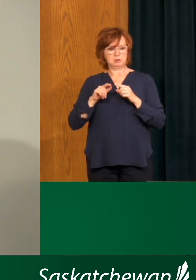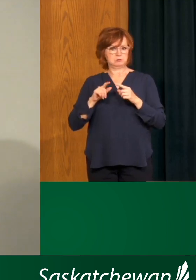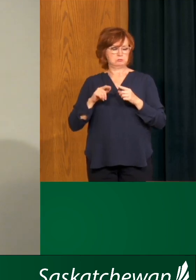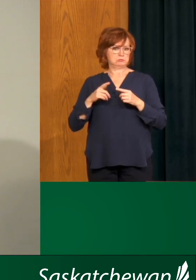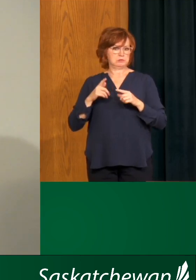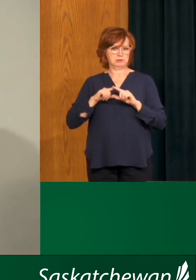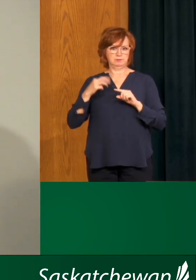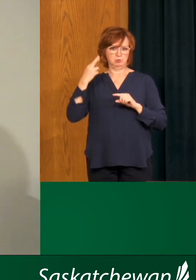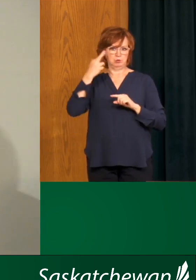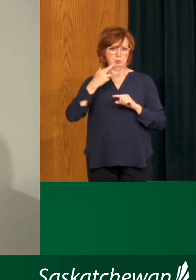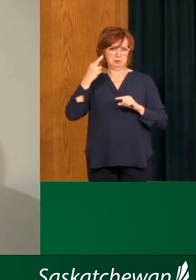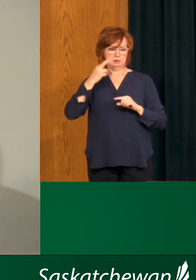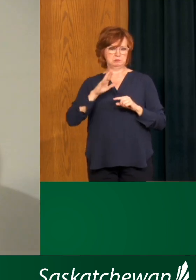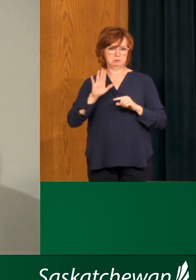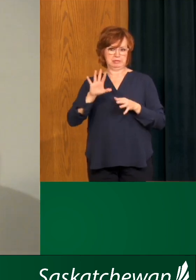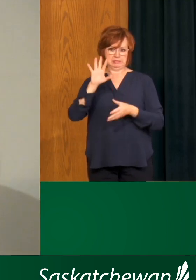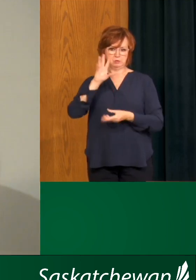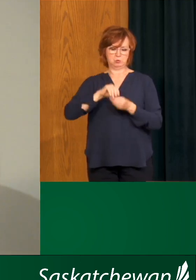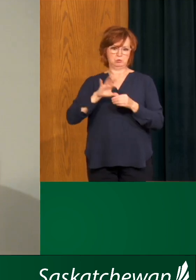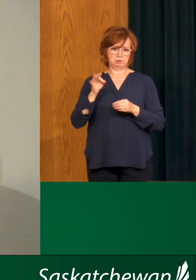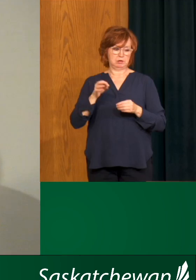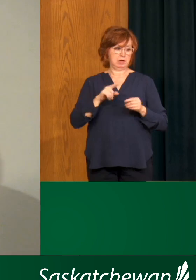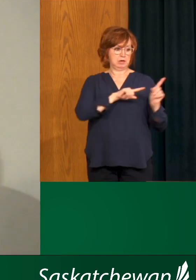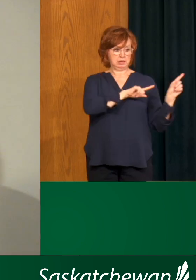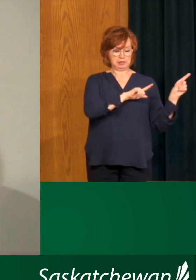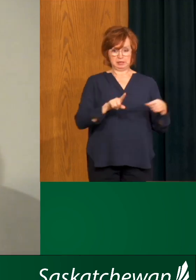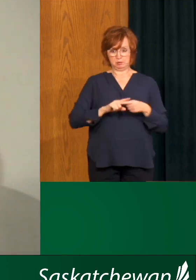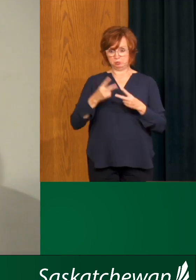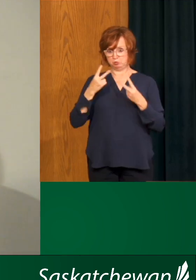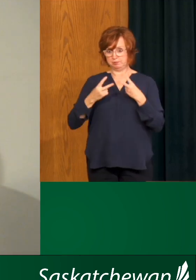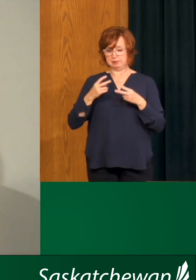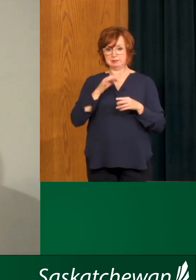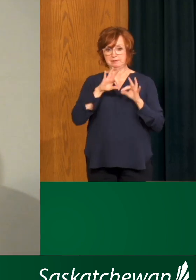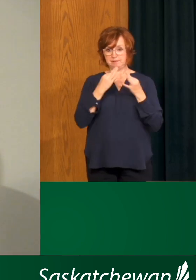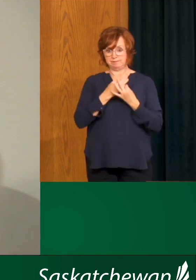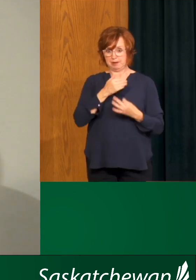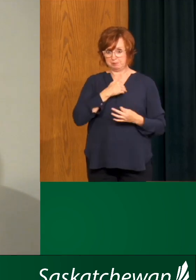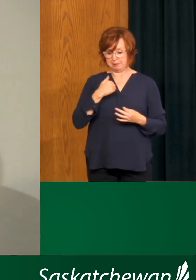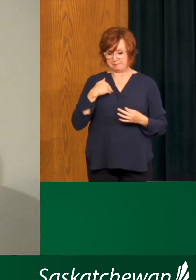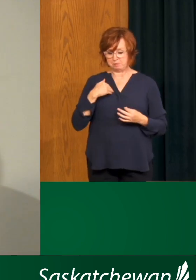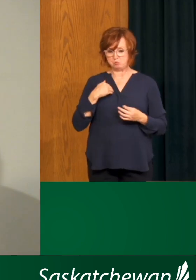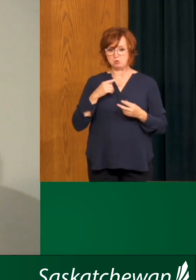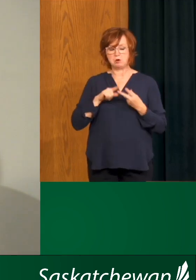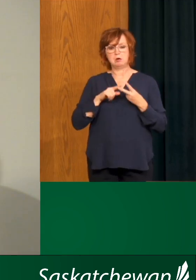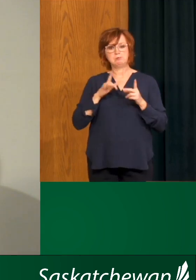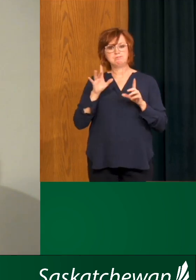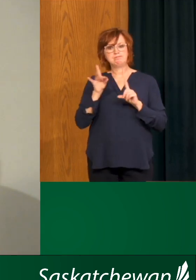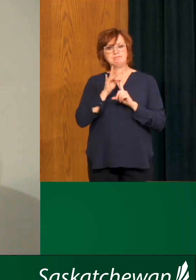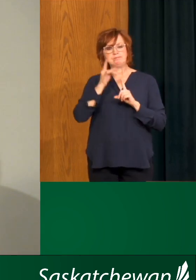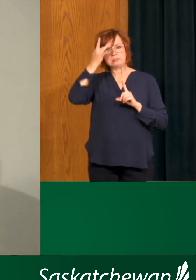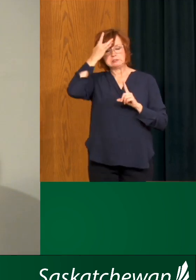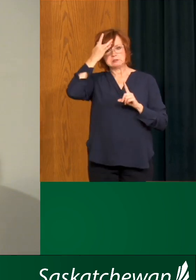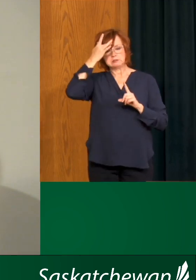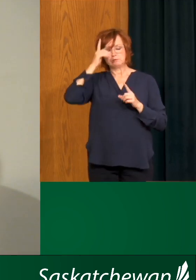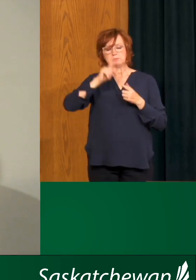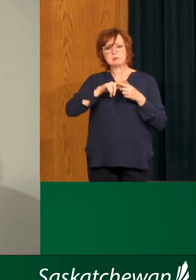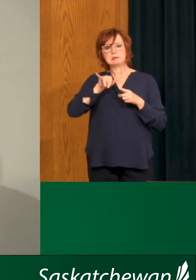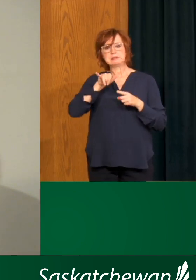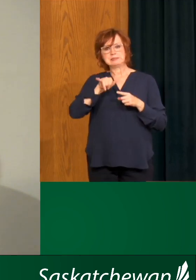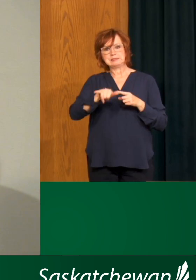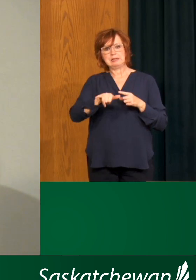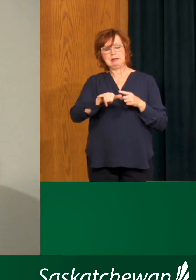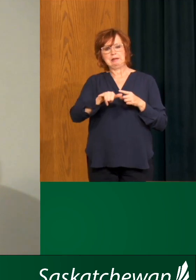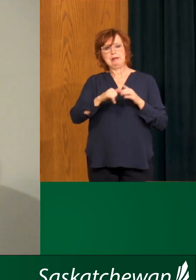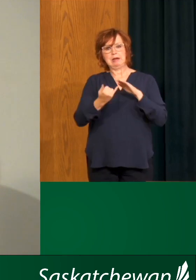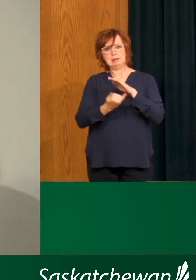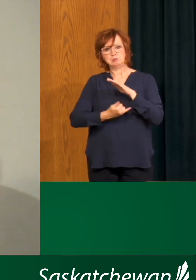of course it can be that someone is visiting family here, becomes symptomatic, test positive, and they complete their isolation as